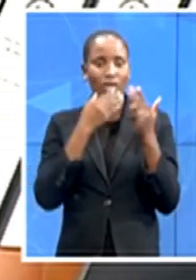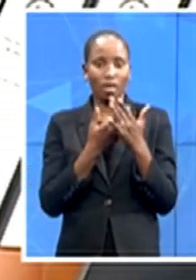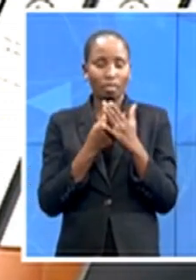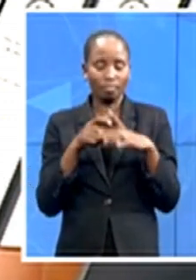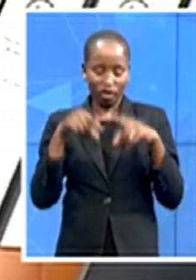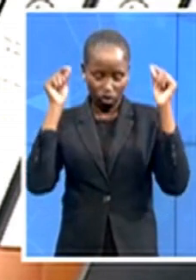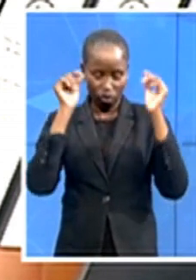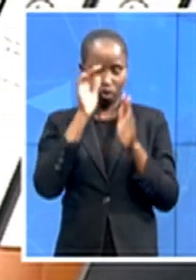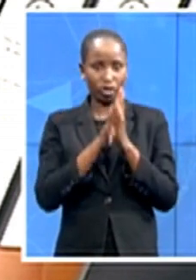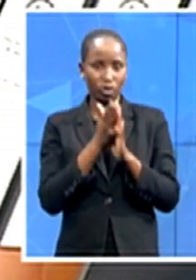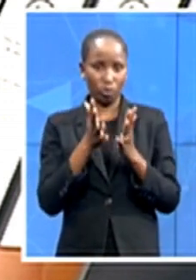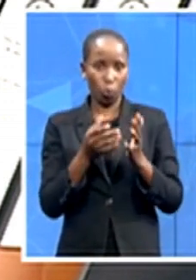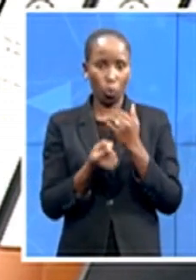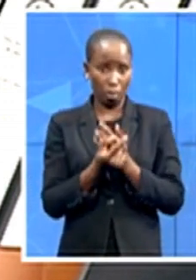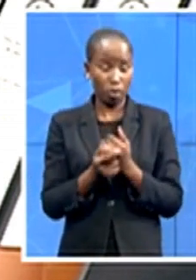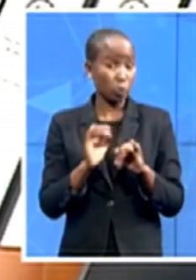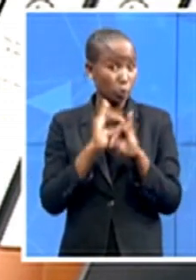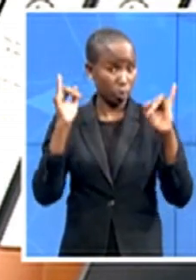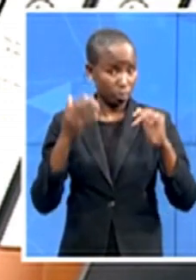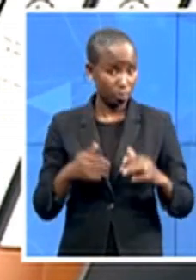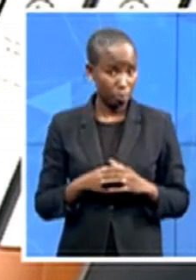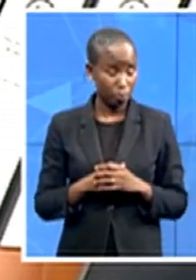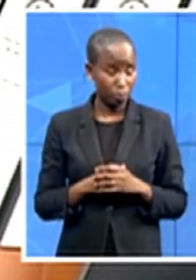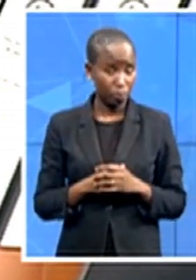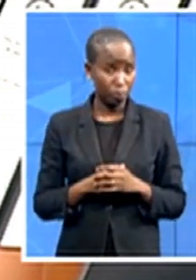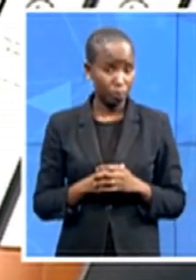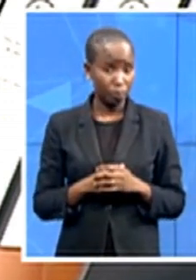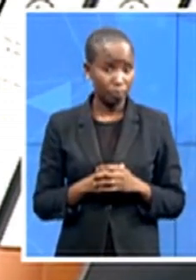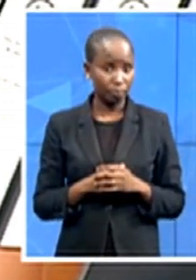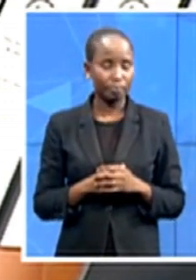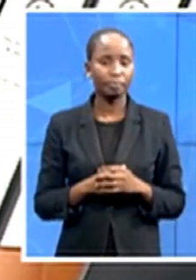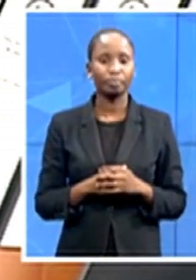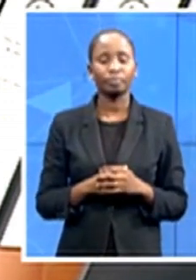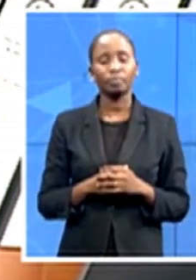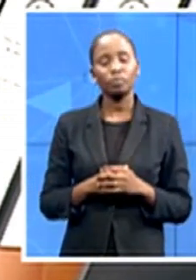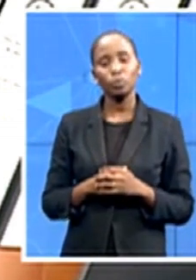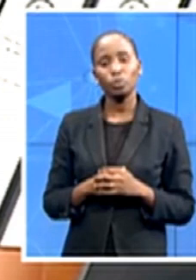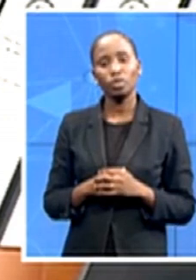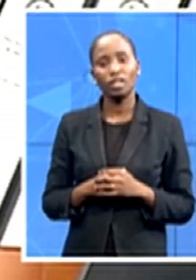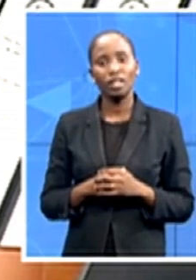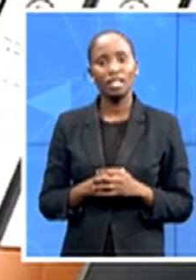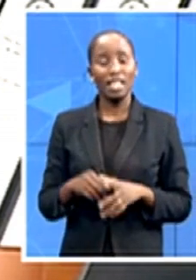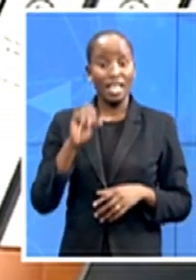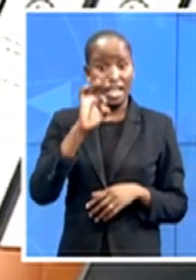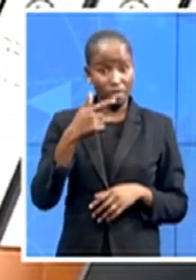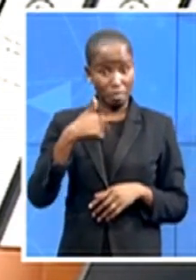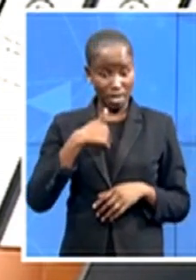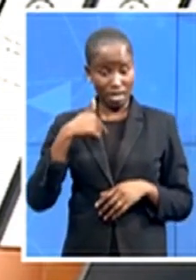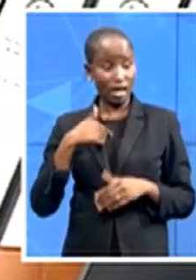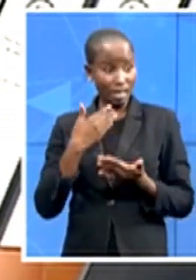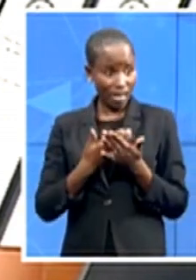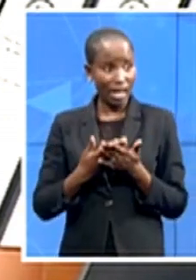Had I and like-minded individuals resigned from the executive, we would have had